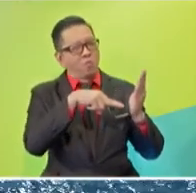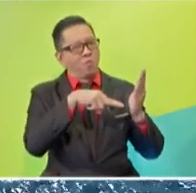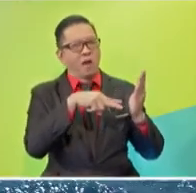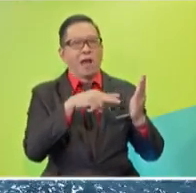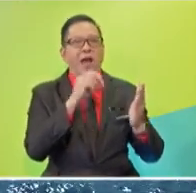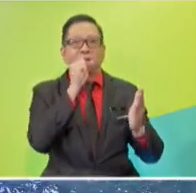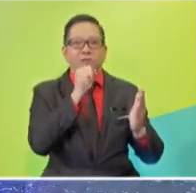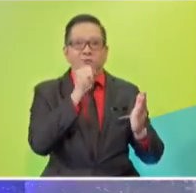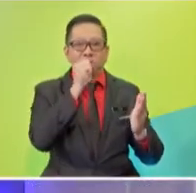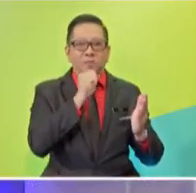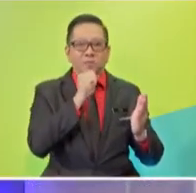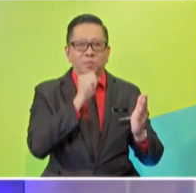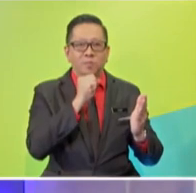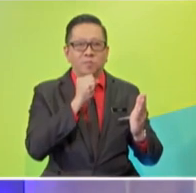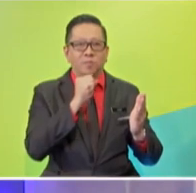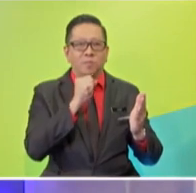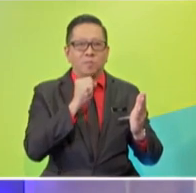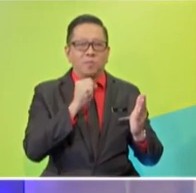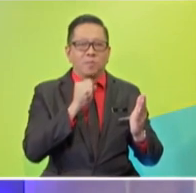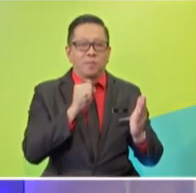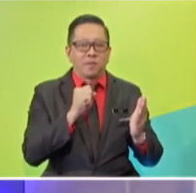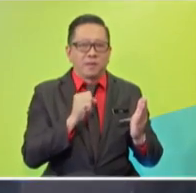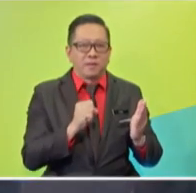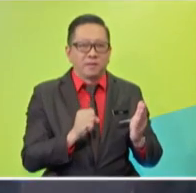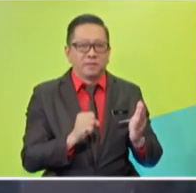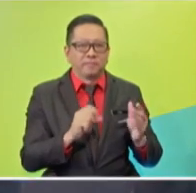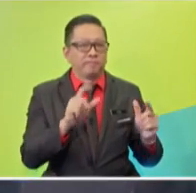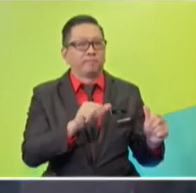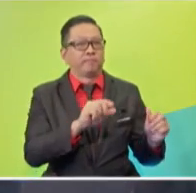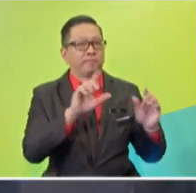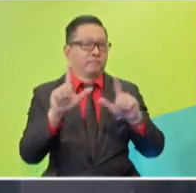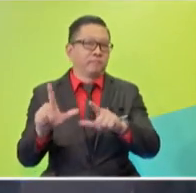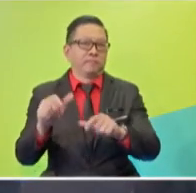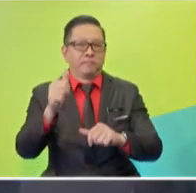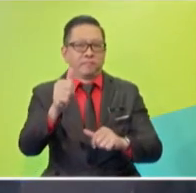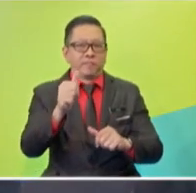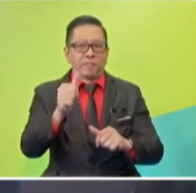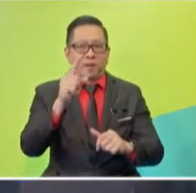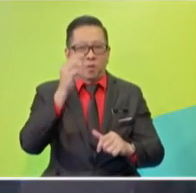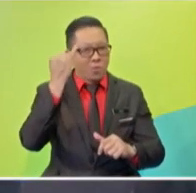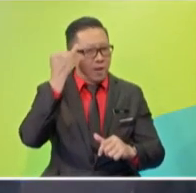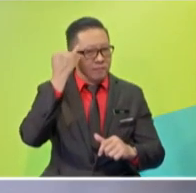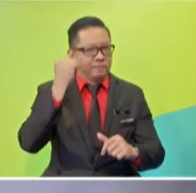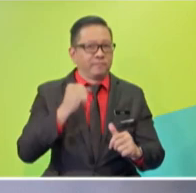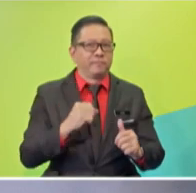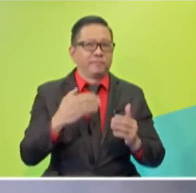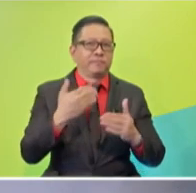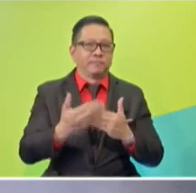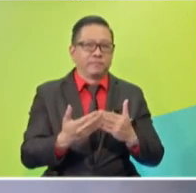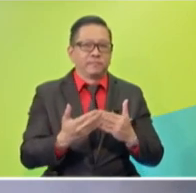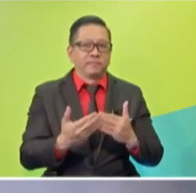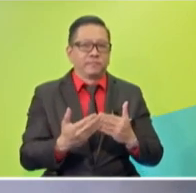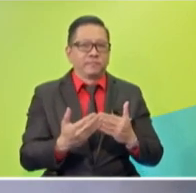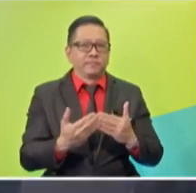Okay, so for that, Shafiqah. Of course. Rewards one thumbs up for Ilman. Okay, next. The second